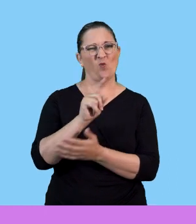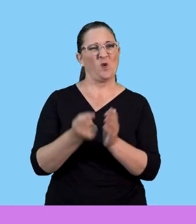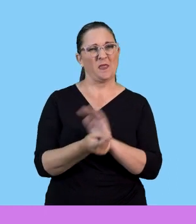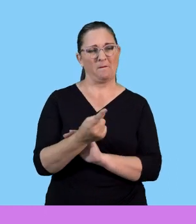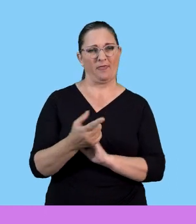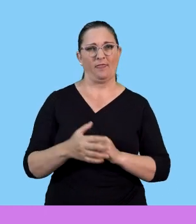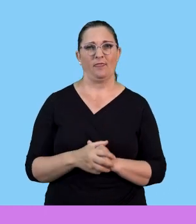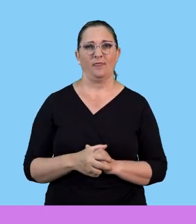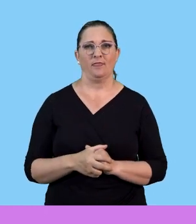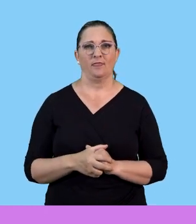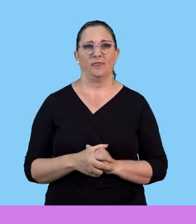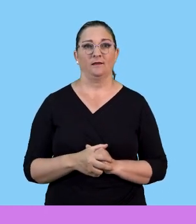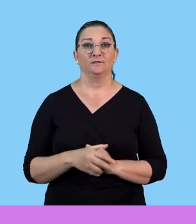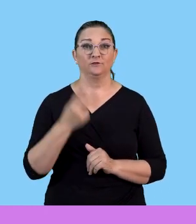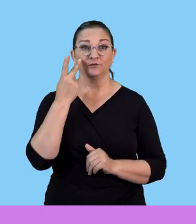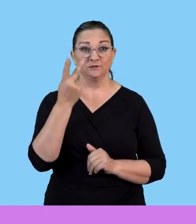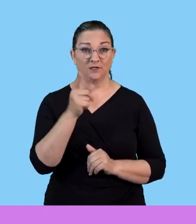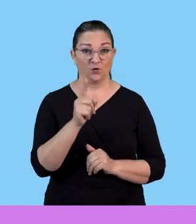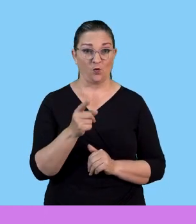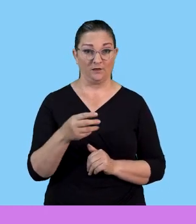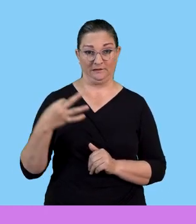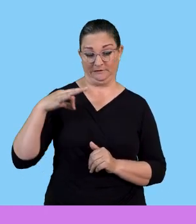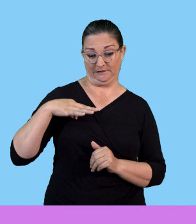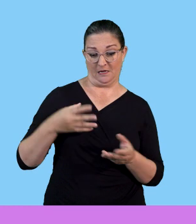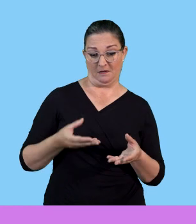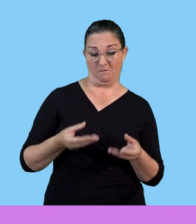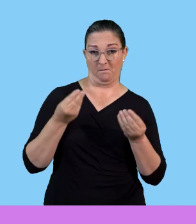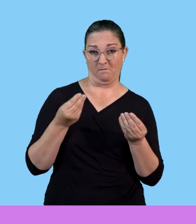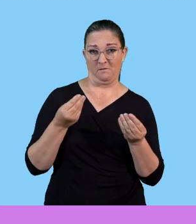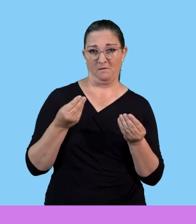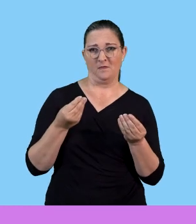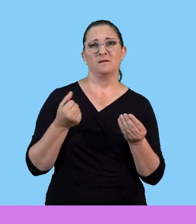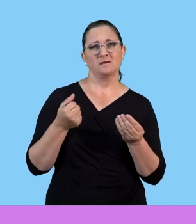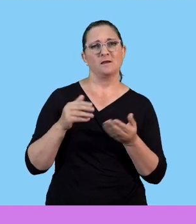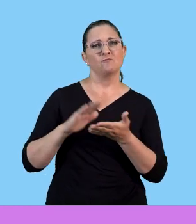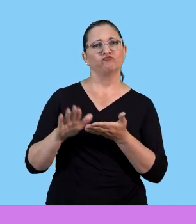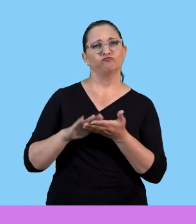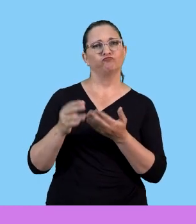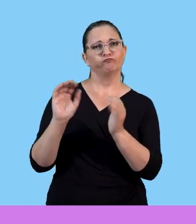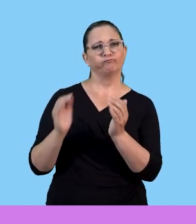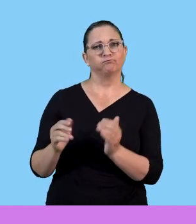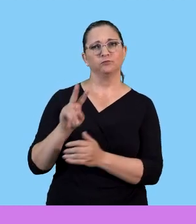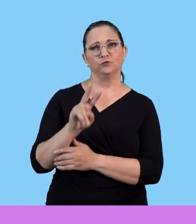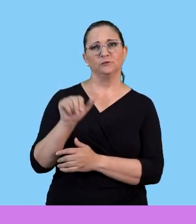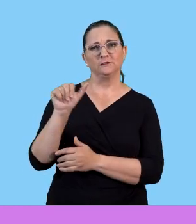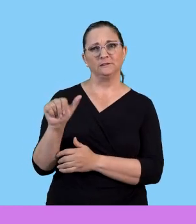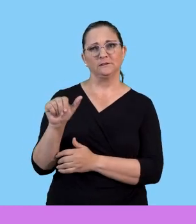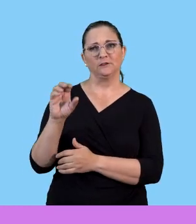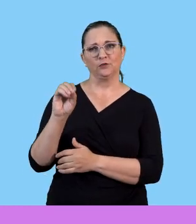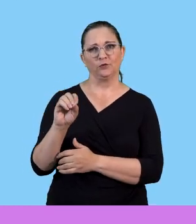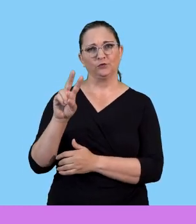the 25th of May, we can see that she received her salary and her running balance